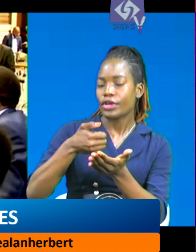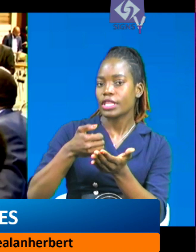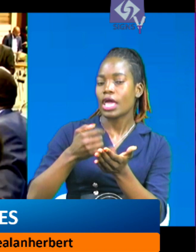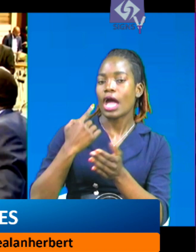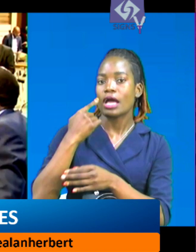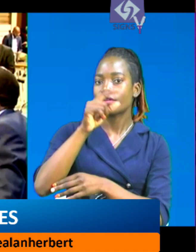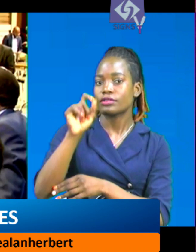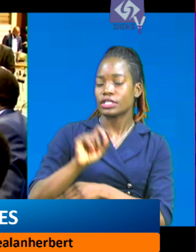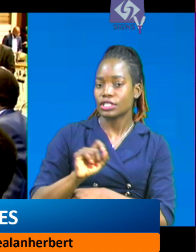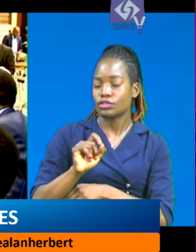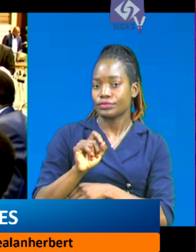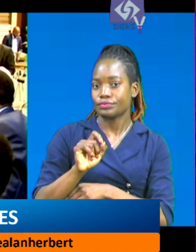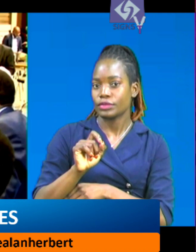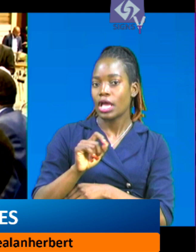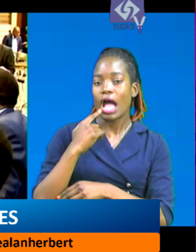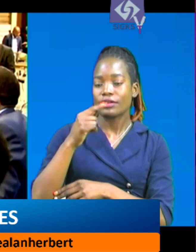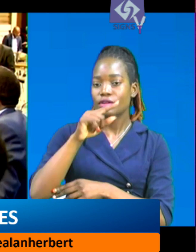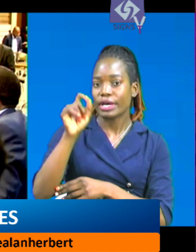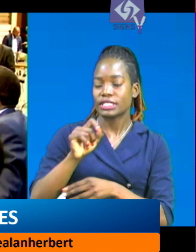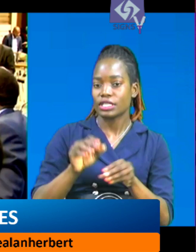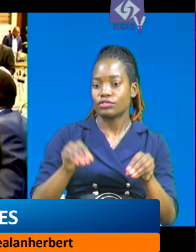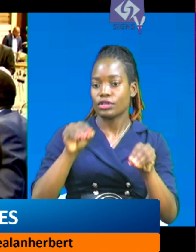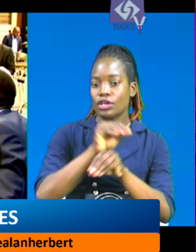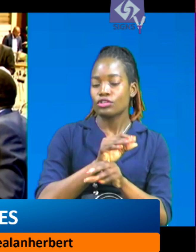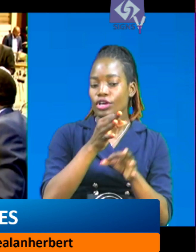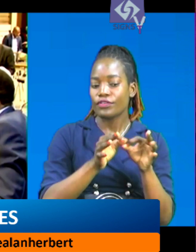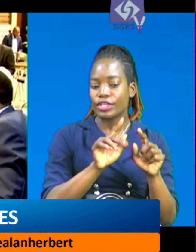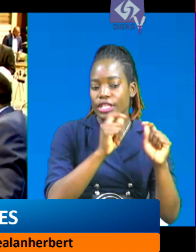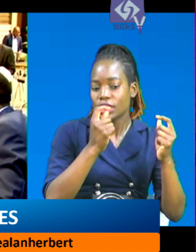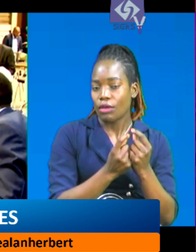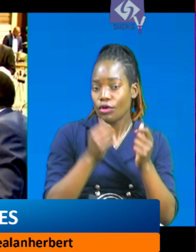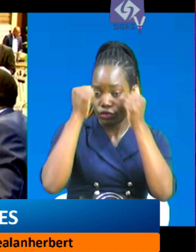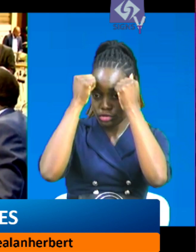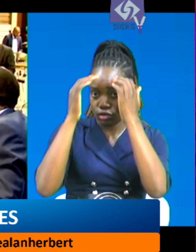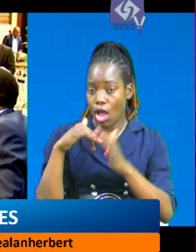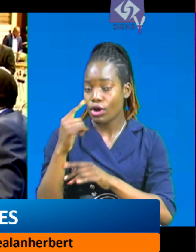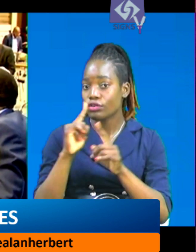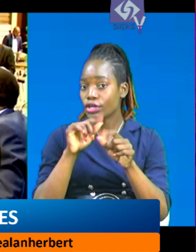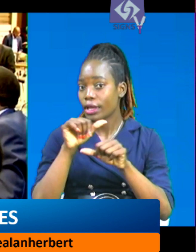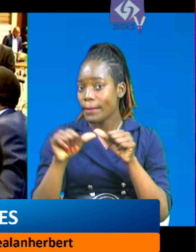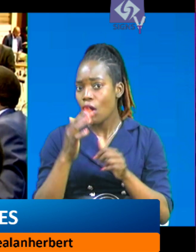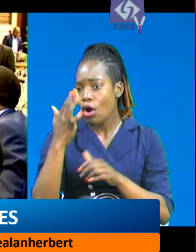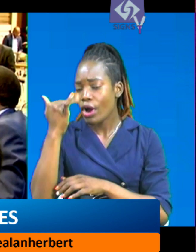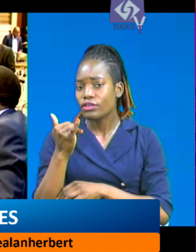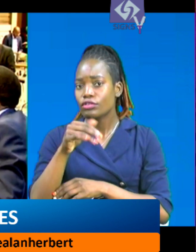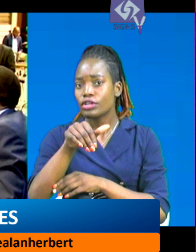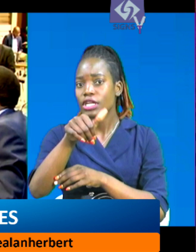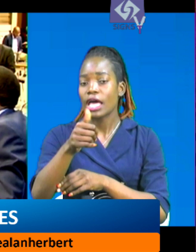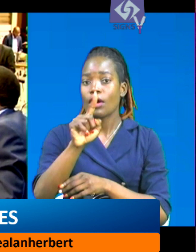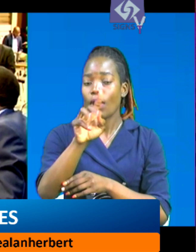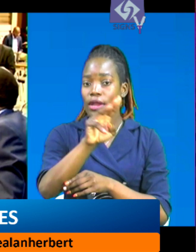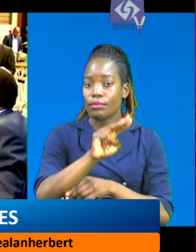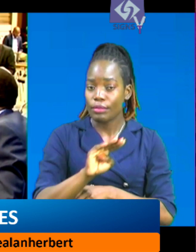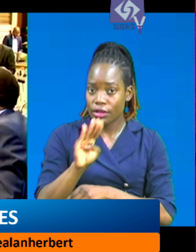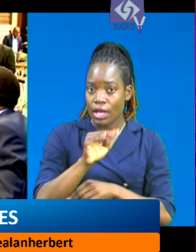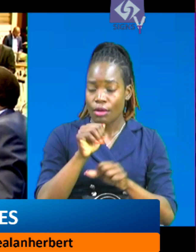years. Now they are back. If this is the type of student you are dealing with, why do you need an extra 1 billion? They may just sit